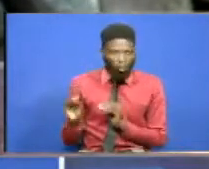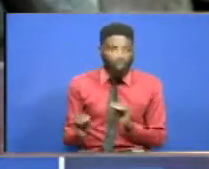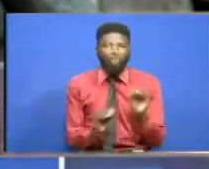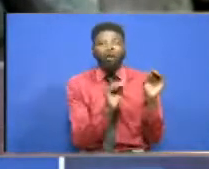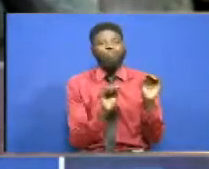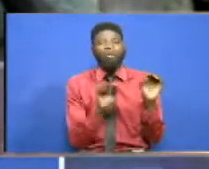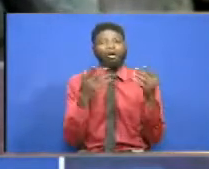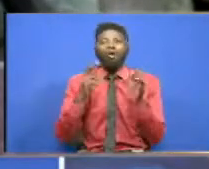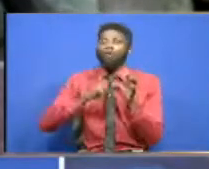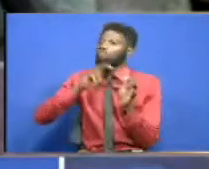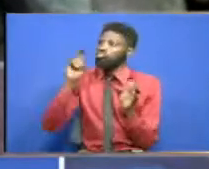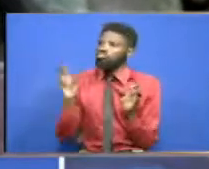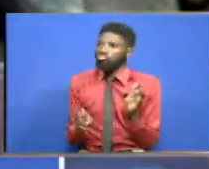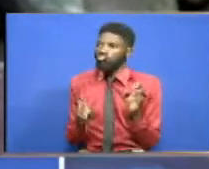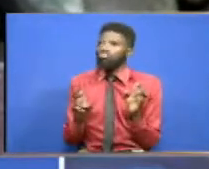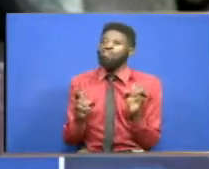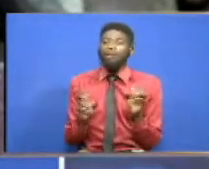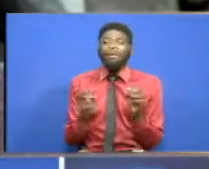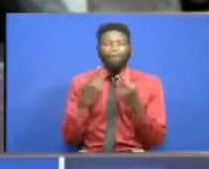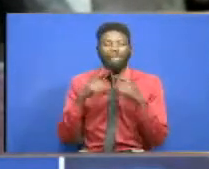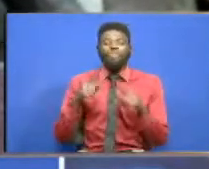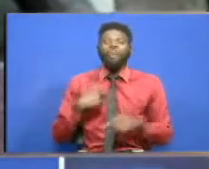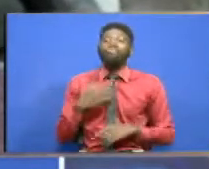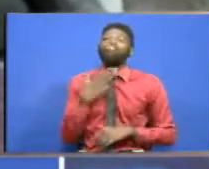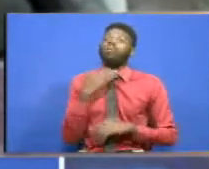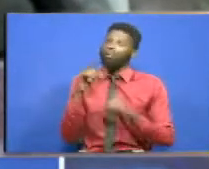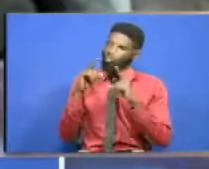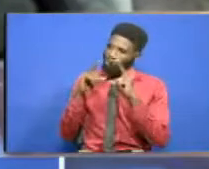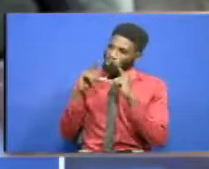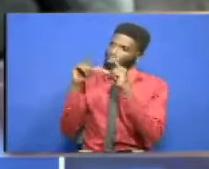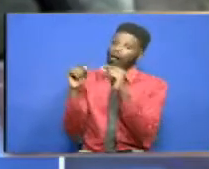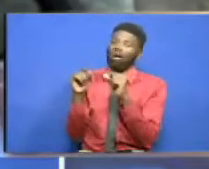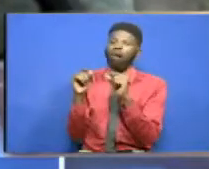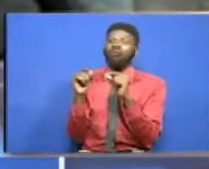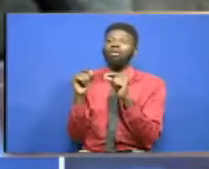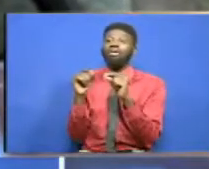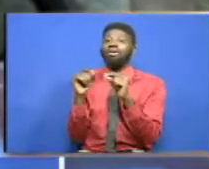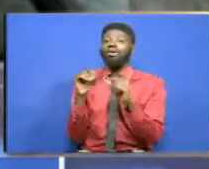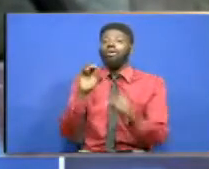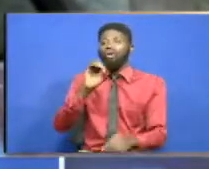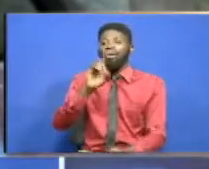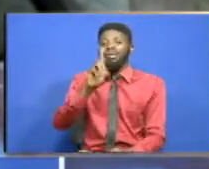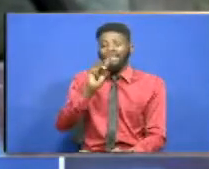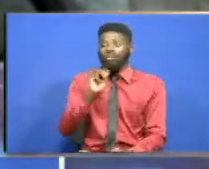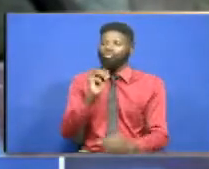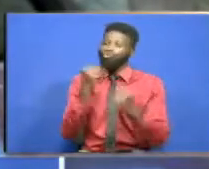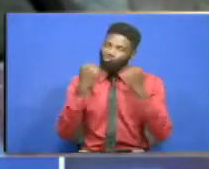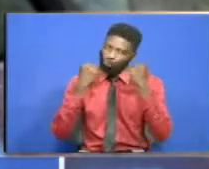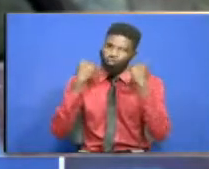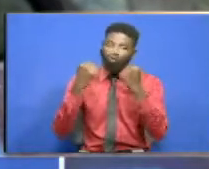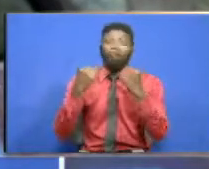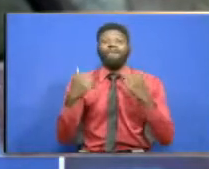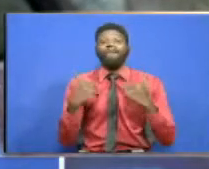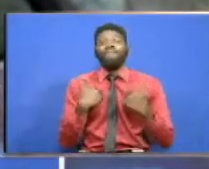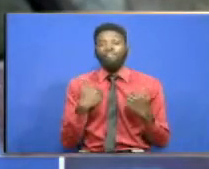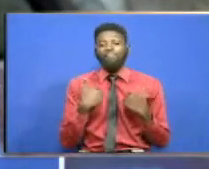huku. Lakini nataka kumwambia eti chama cha ODM kiko imara na